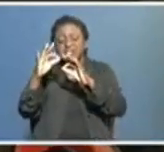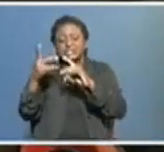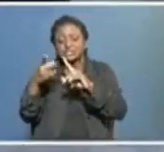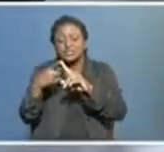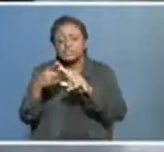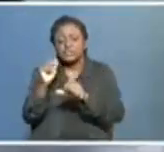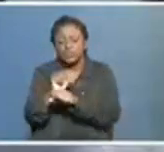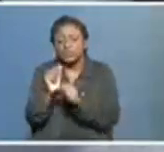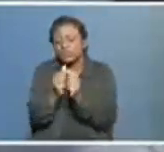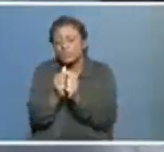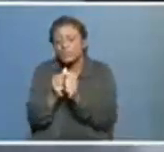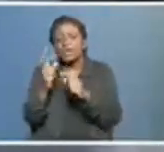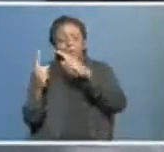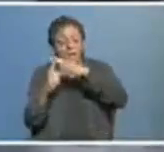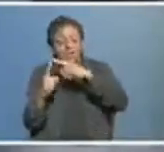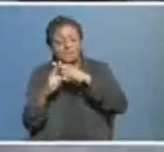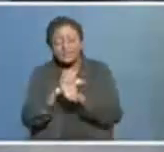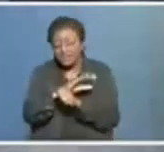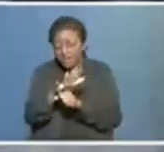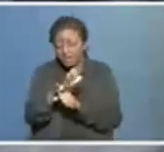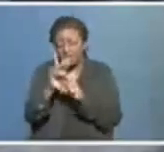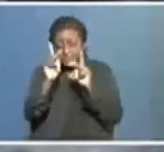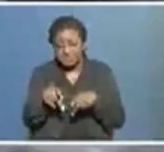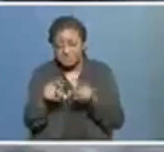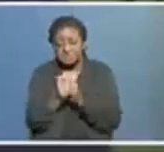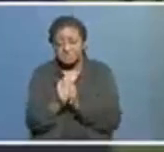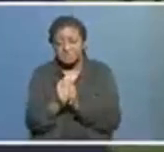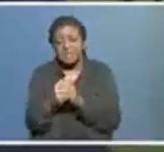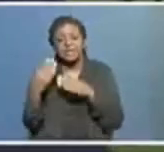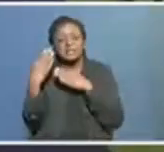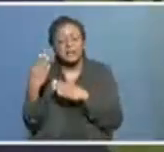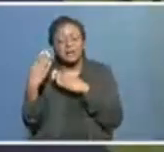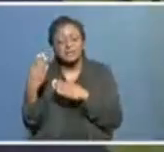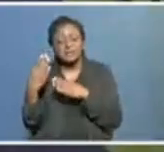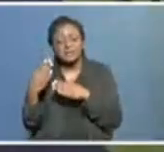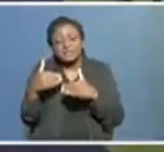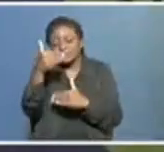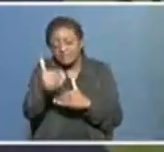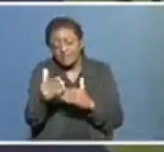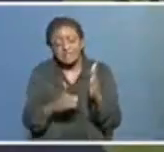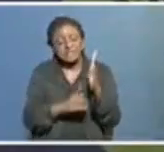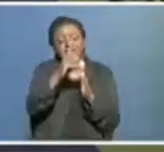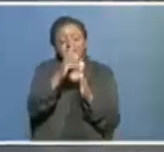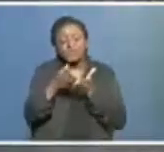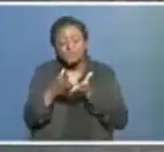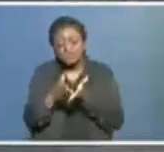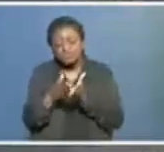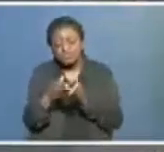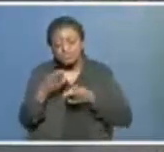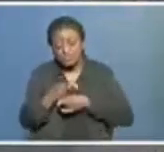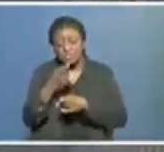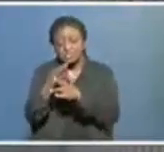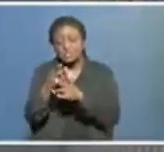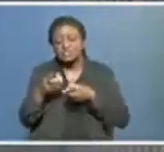COVID cases. The Minister of Tourism pointing out that the Bahamas has been at the forefront of developing cruising regulations during the